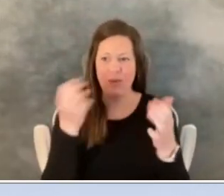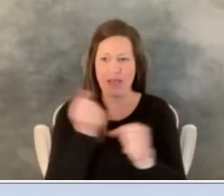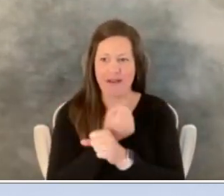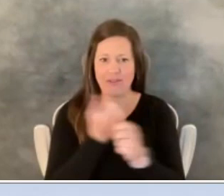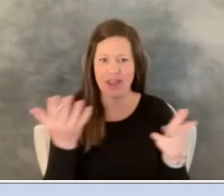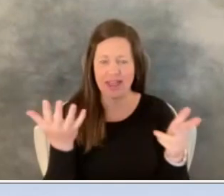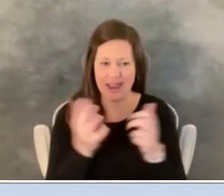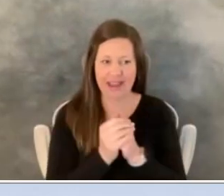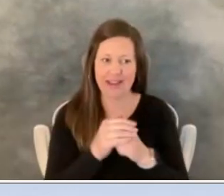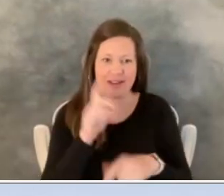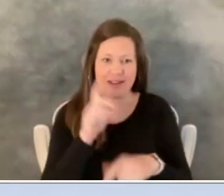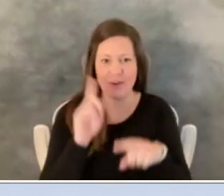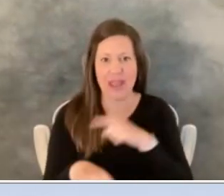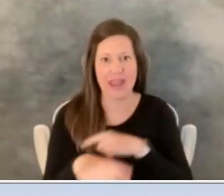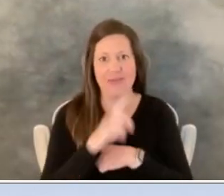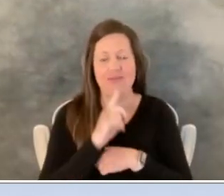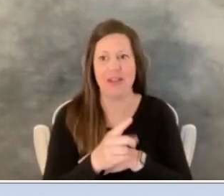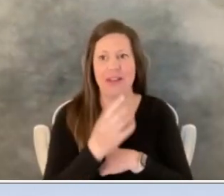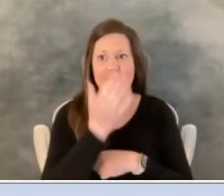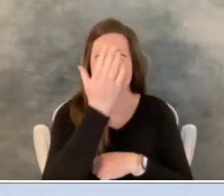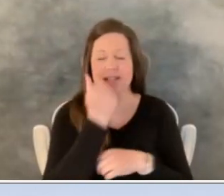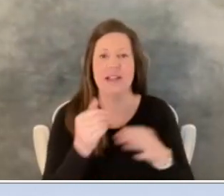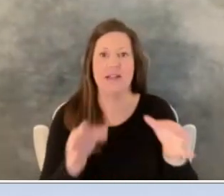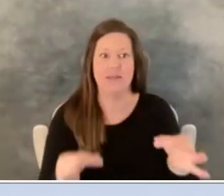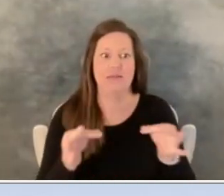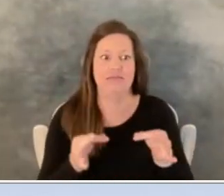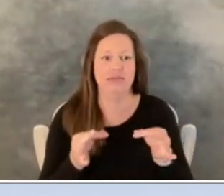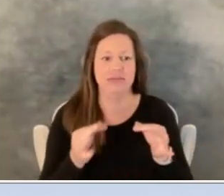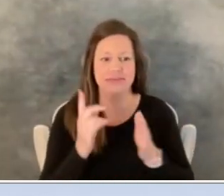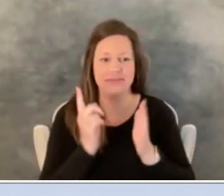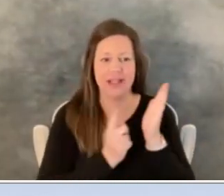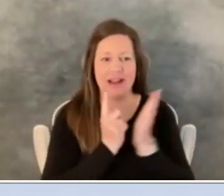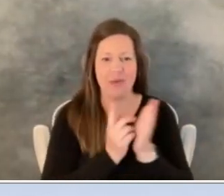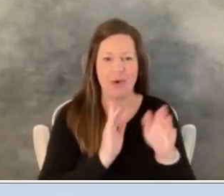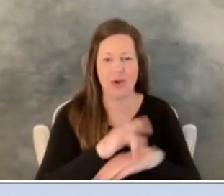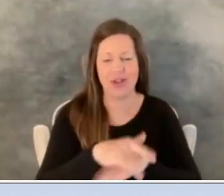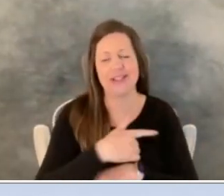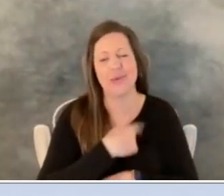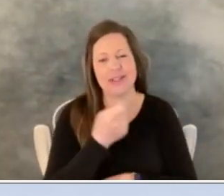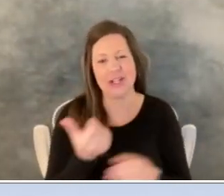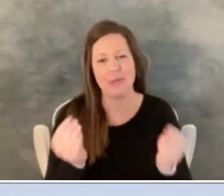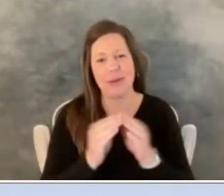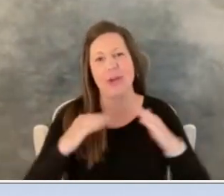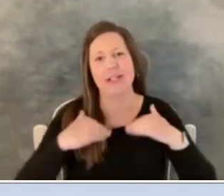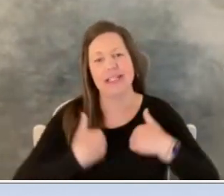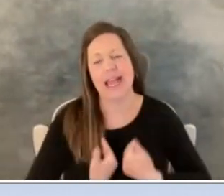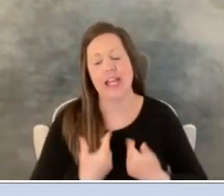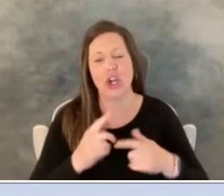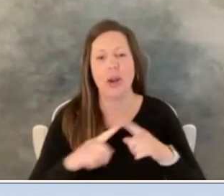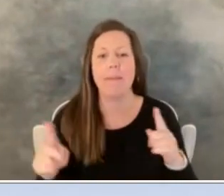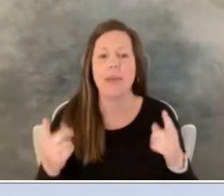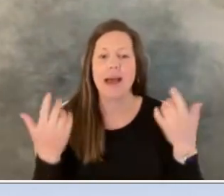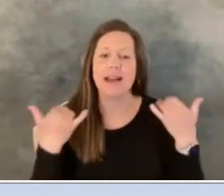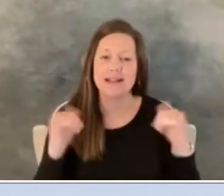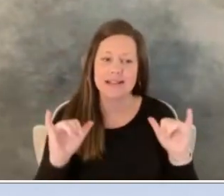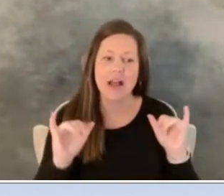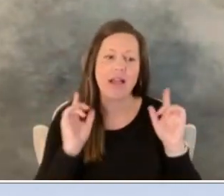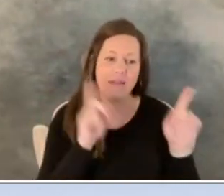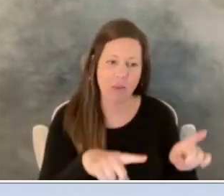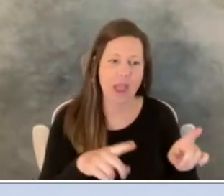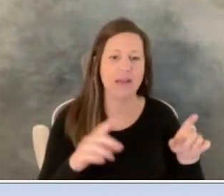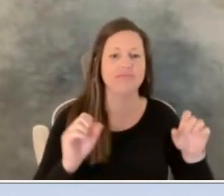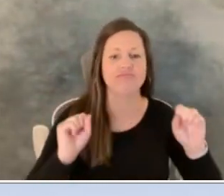hour earlier when you want to. So yeah, I was a bit more tired that morning, but I still went for my workout, and I